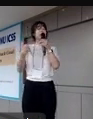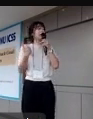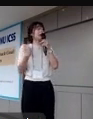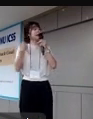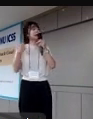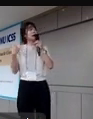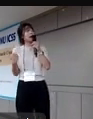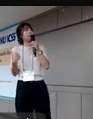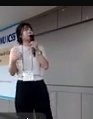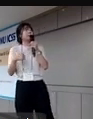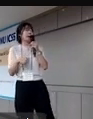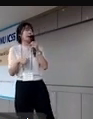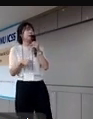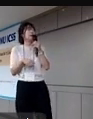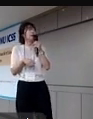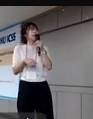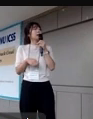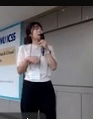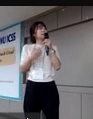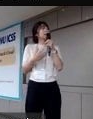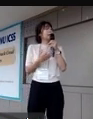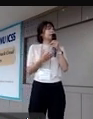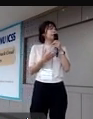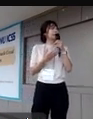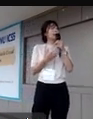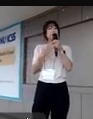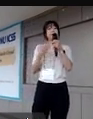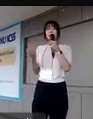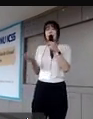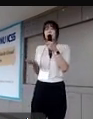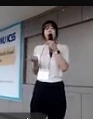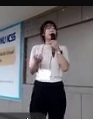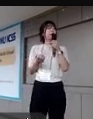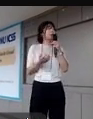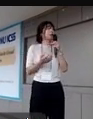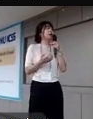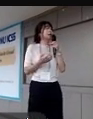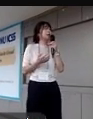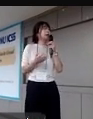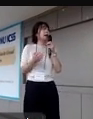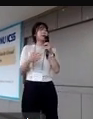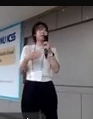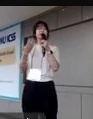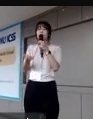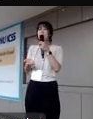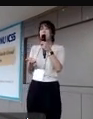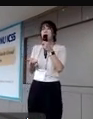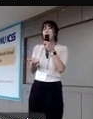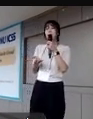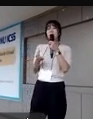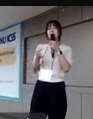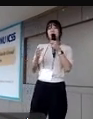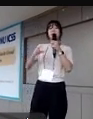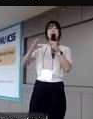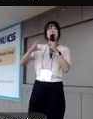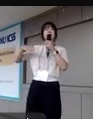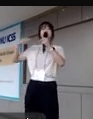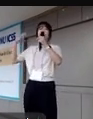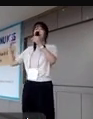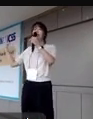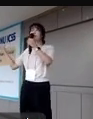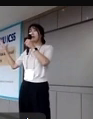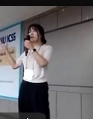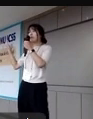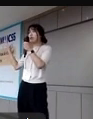from the opposite angle. Cliticization often in spoken languages are seen as reduced the element, so instead of having